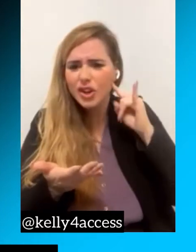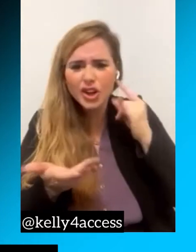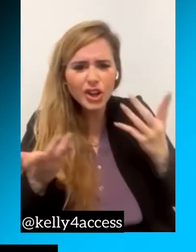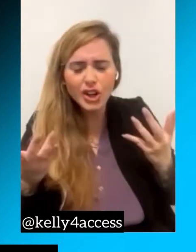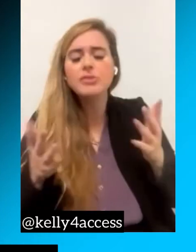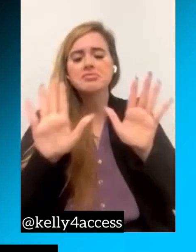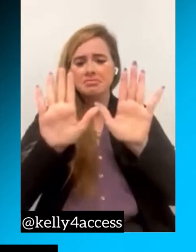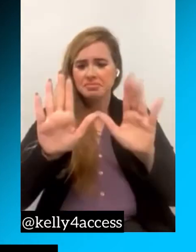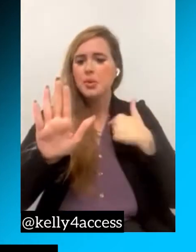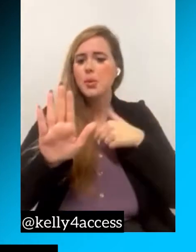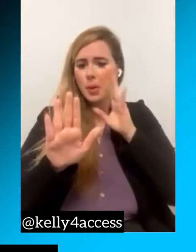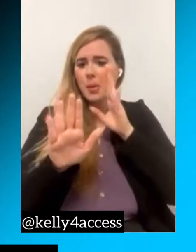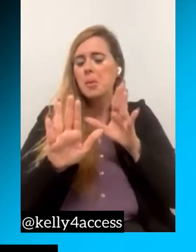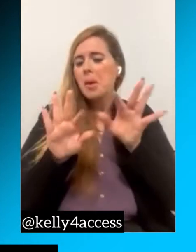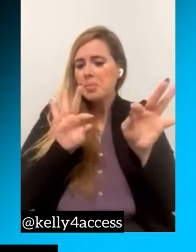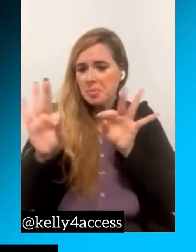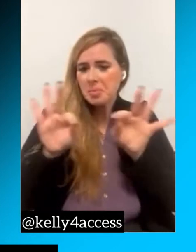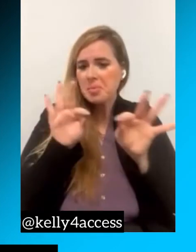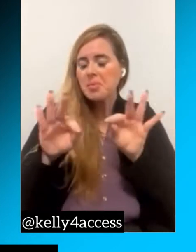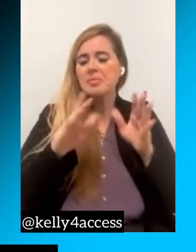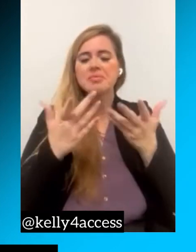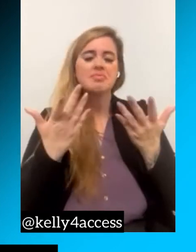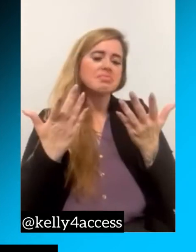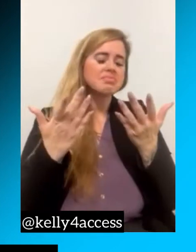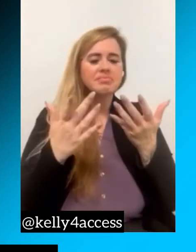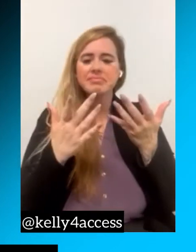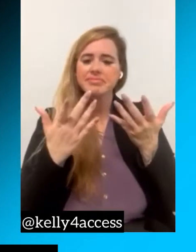We will do a little bit of kind of a,